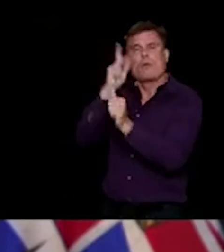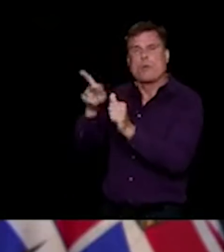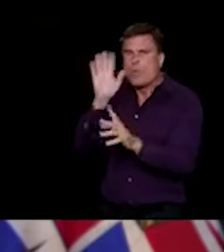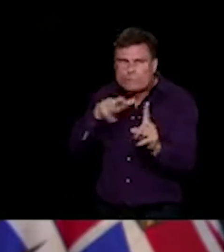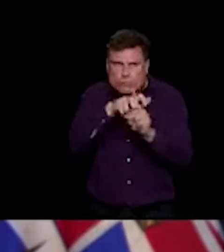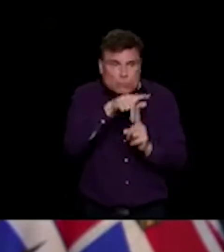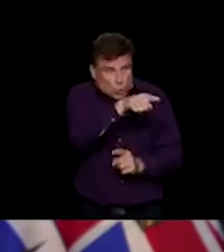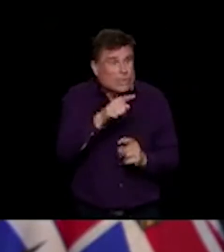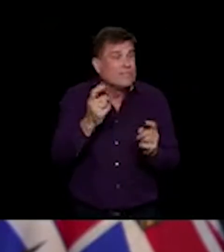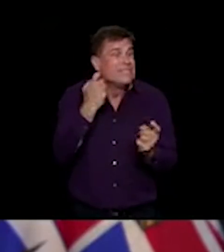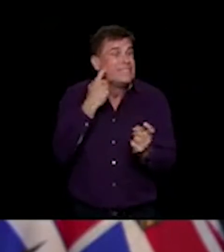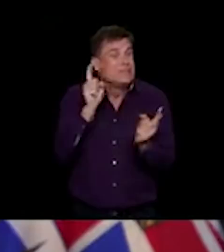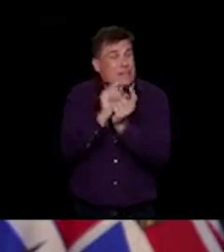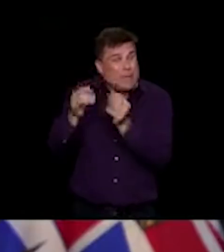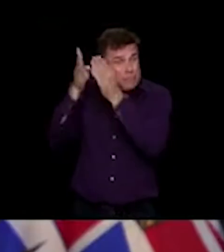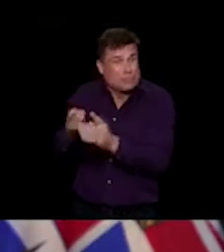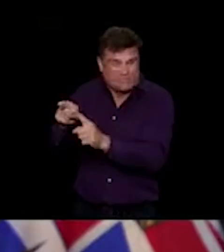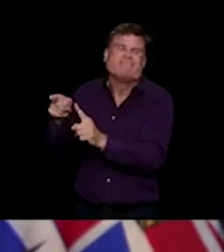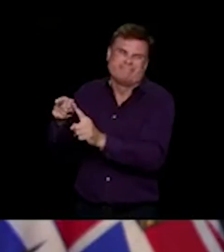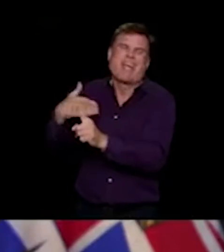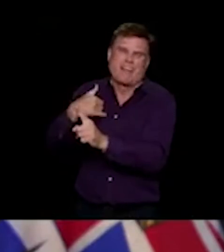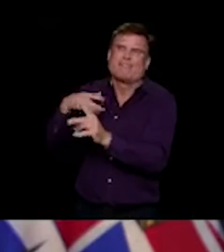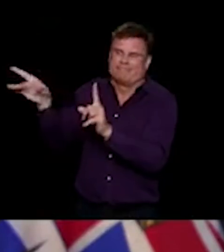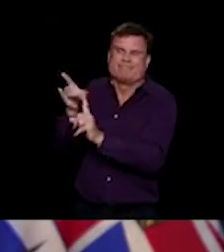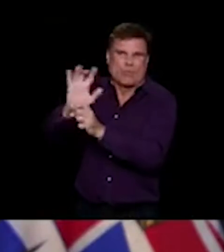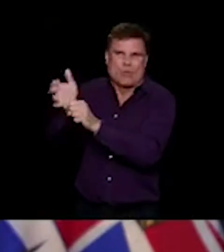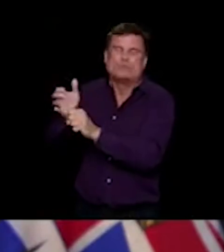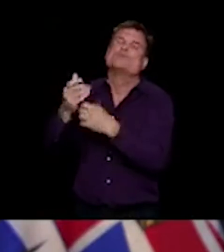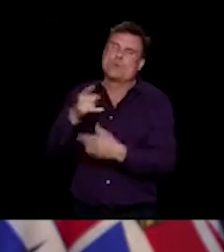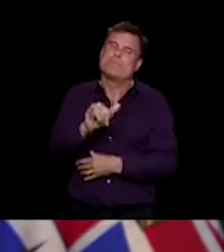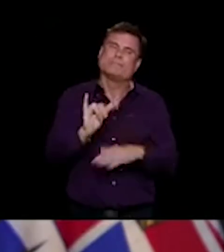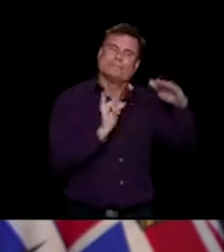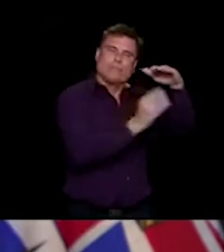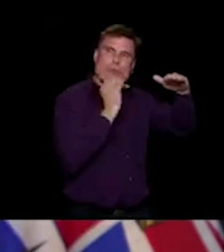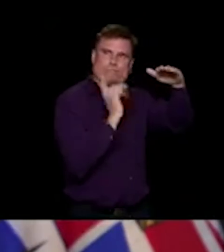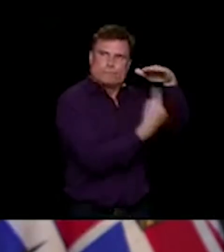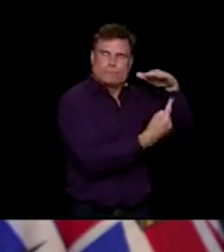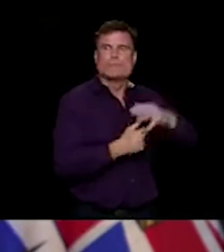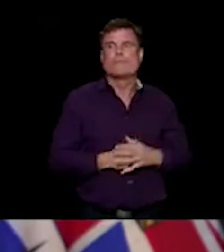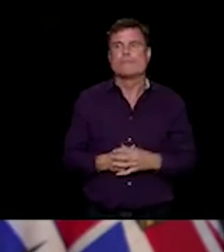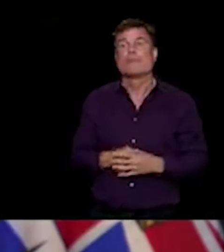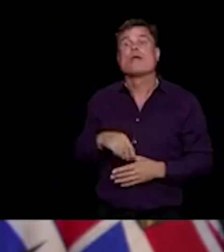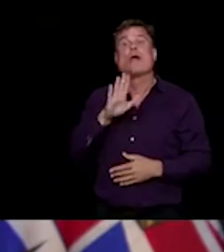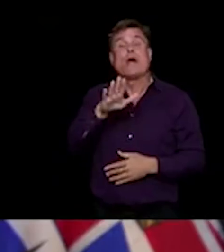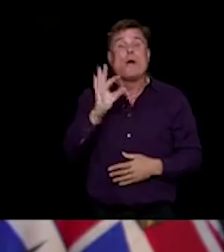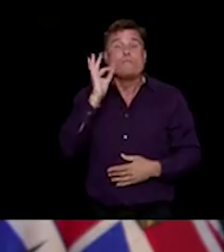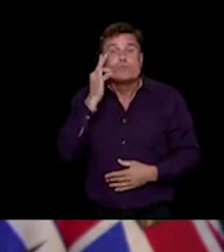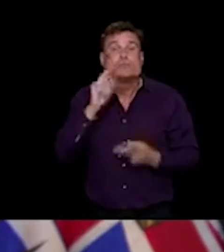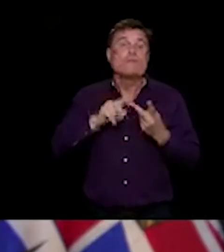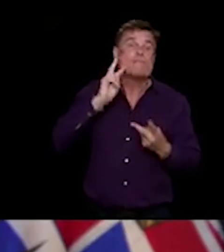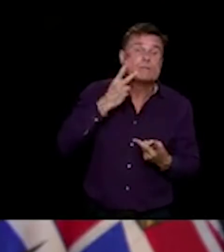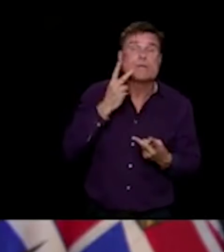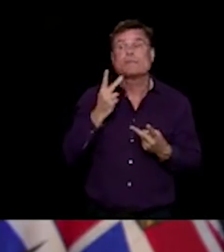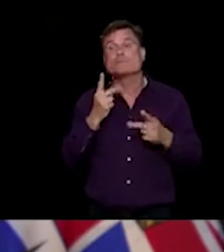health concerns related to the consumption of fruit and vegetables, and from a location where people have been confirmed to have COVID-19,